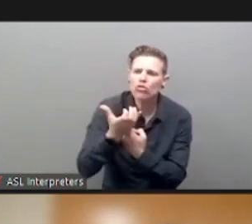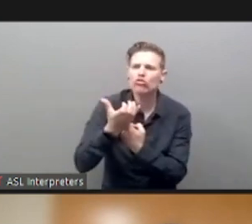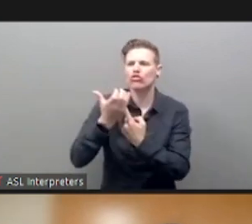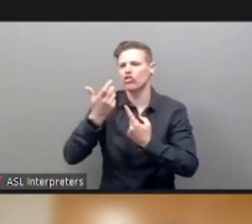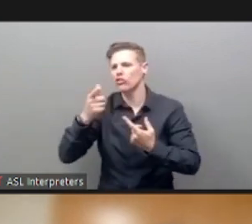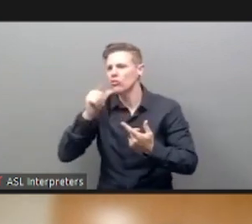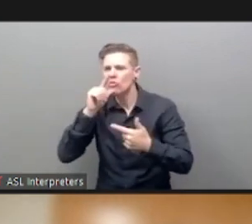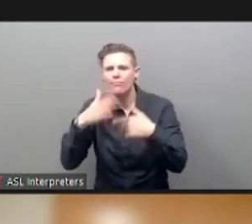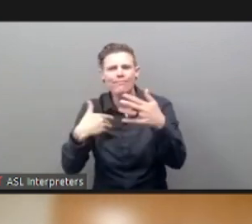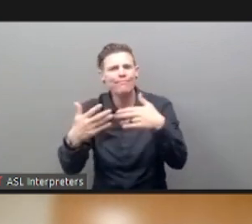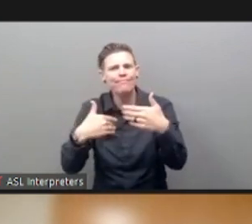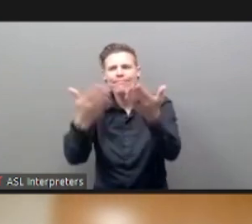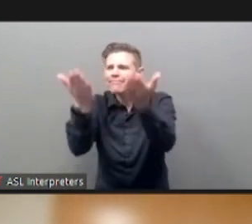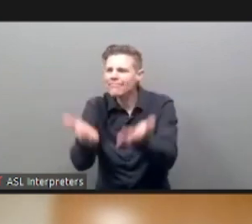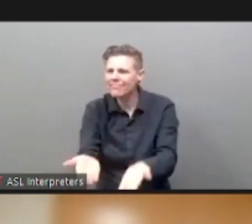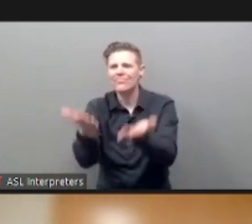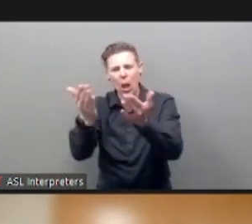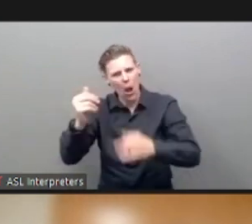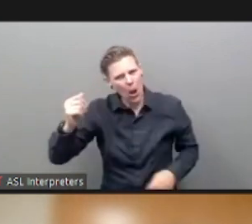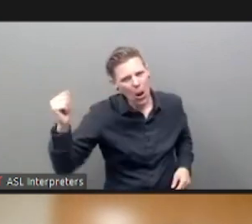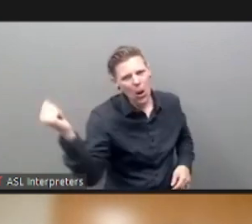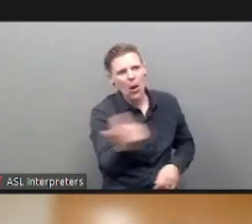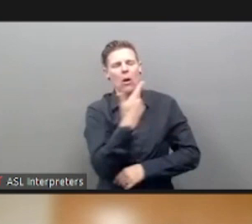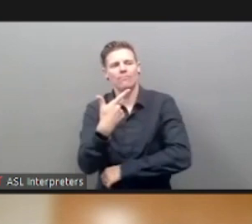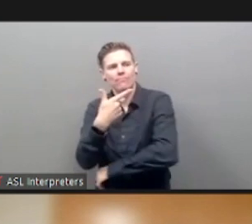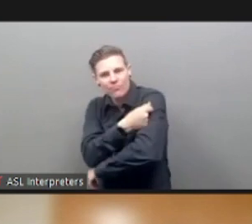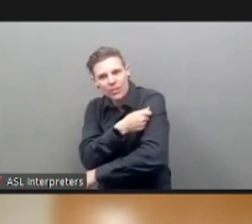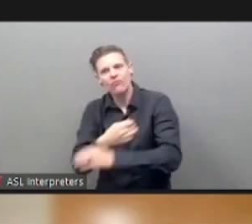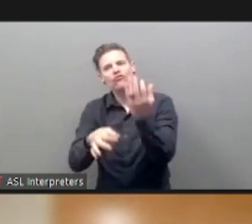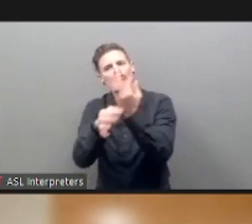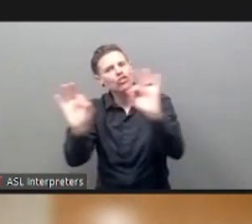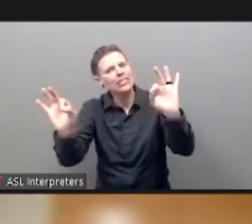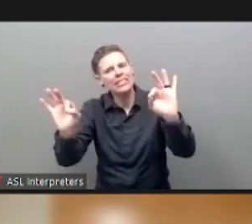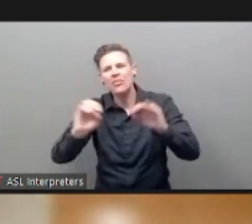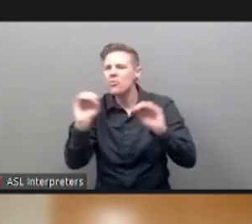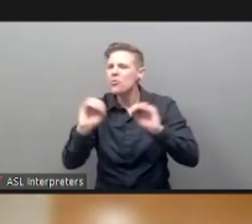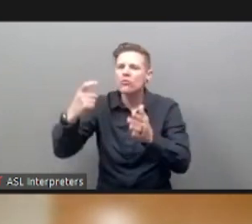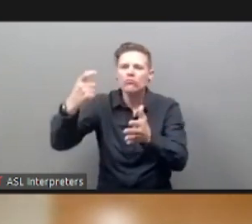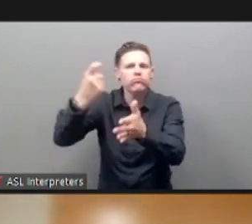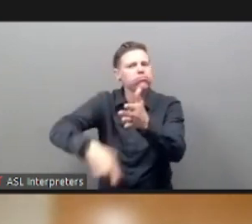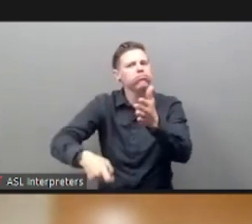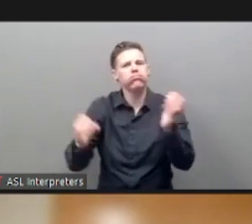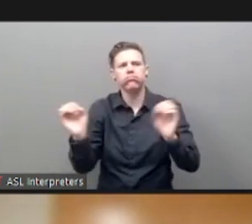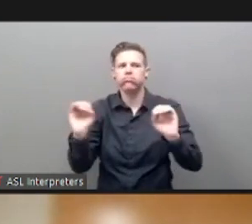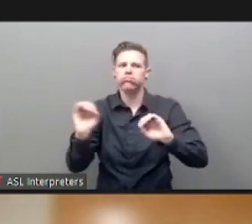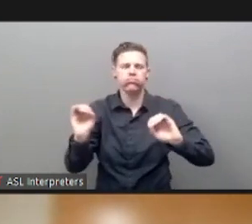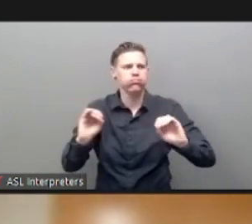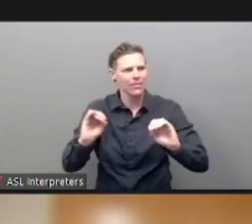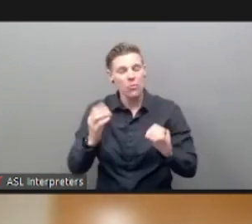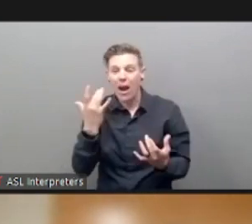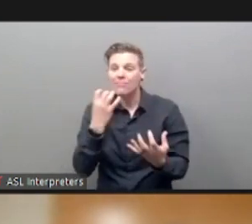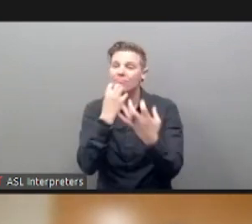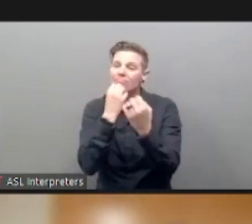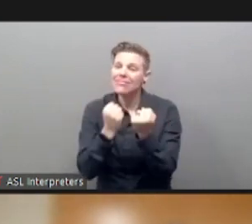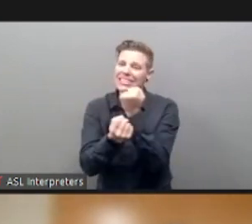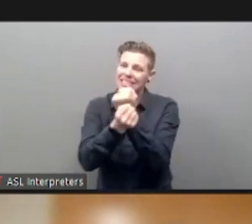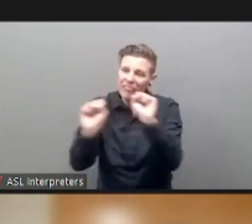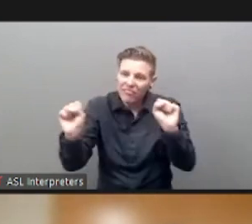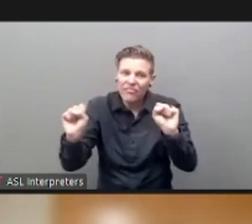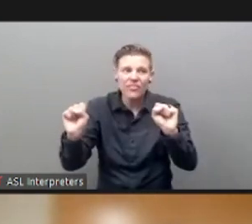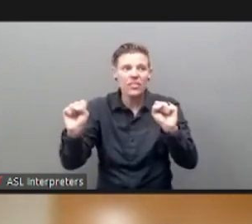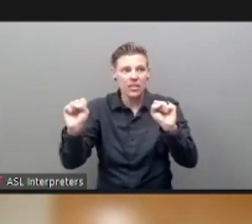be free to everybody, just like the other vaccines. It's proven to be safe and effective. You don't need insurance or